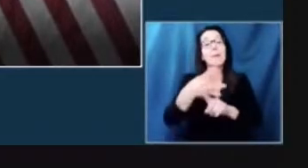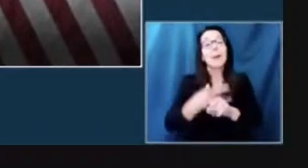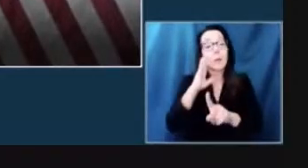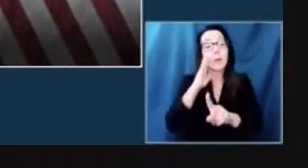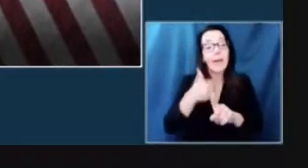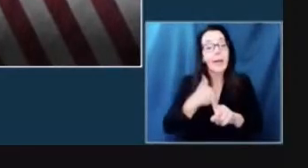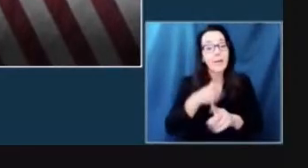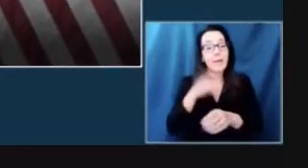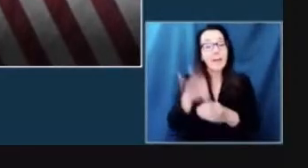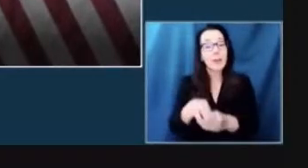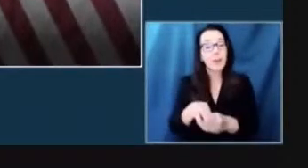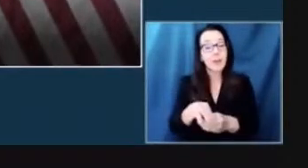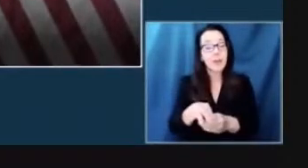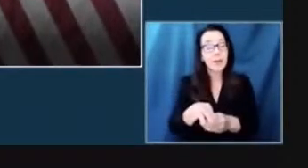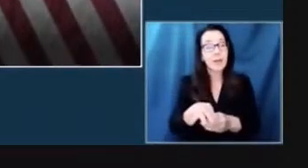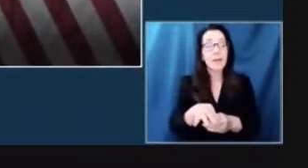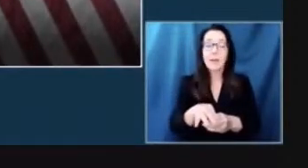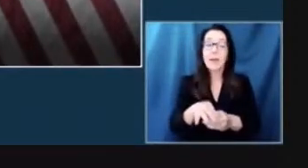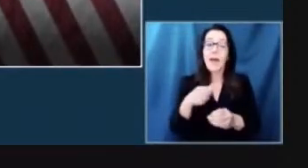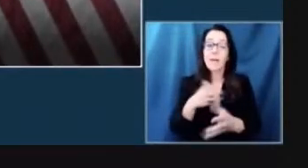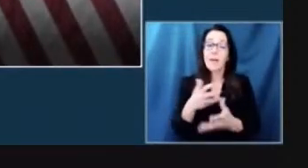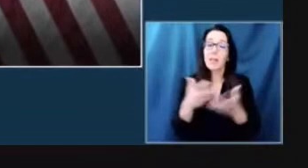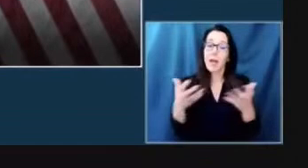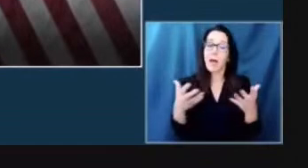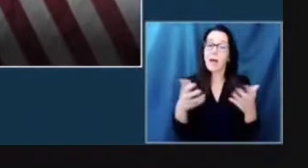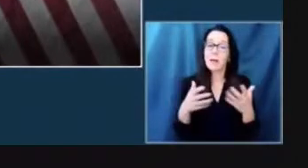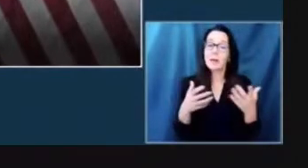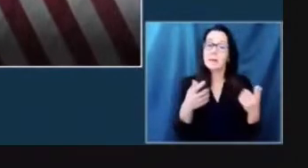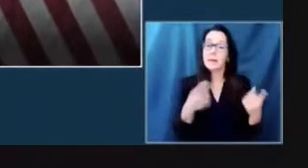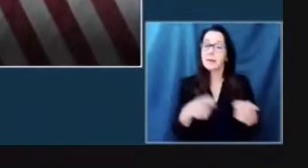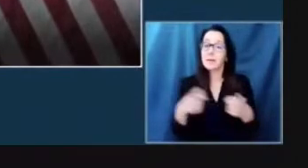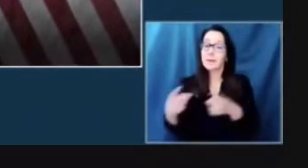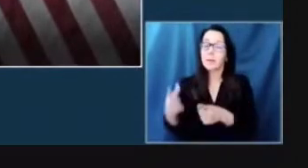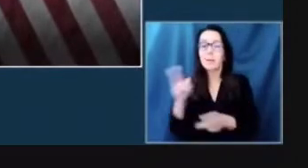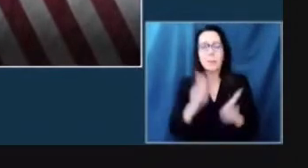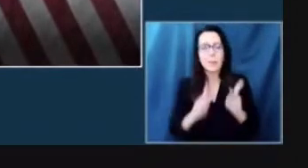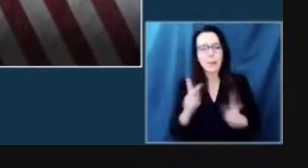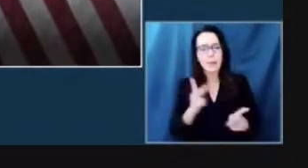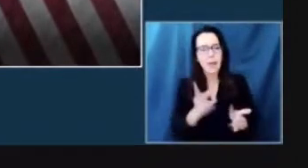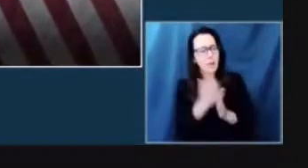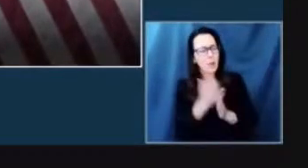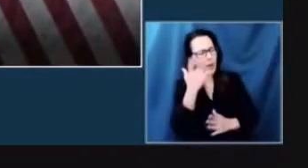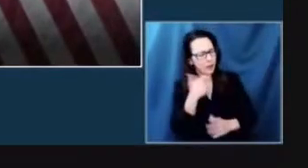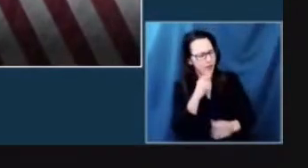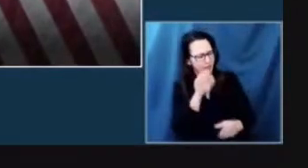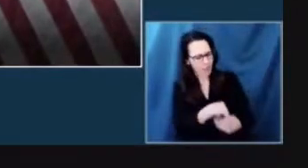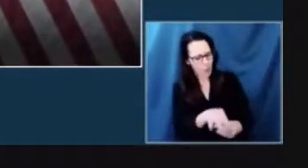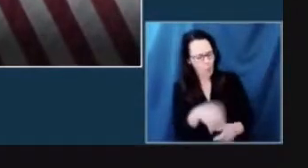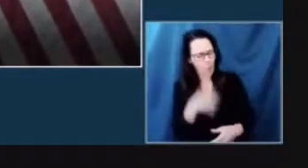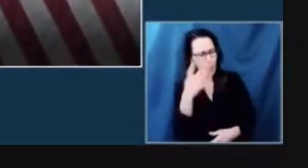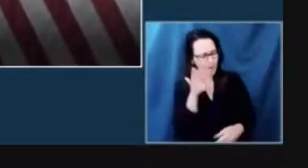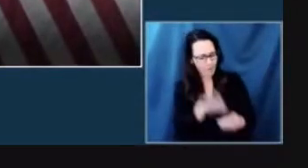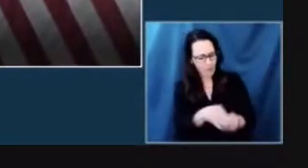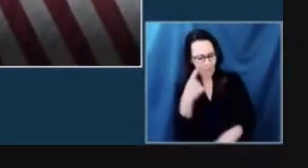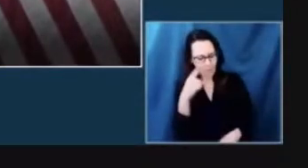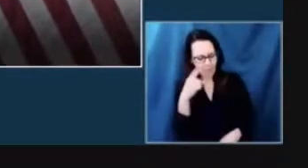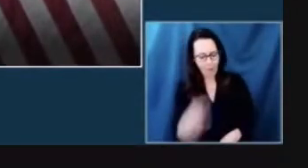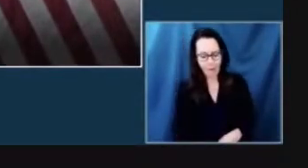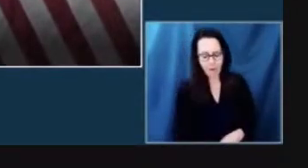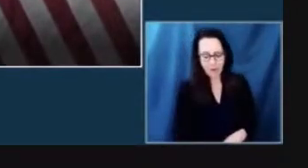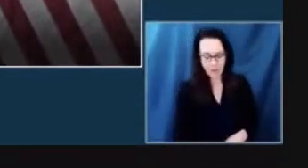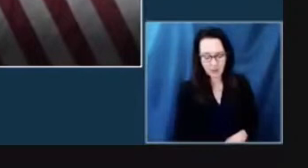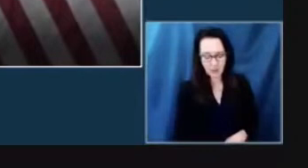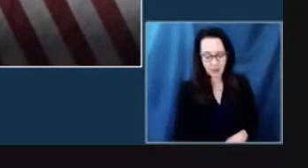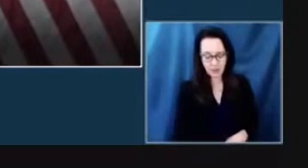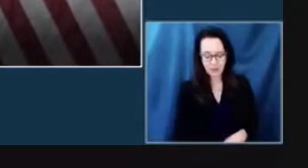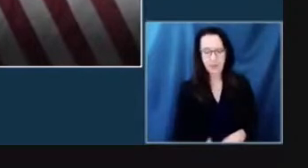stake. And I know people ask, well, why should I vote? Why should they vote, they ask. And I tell them, I think we all do. Look